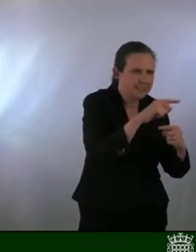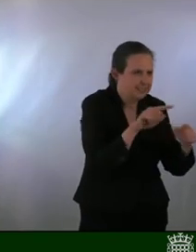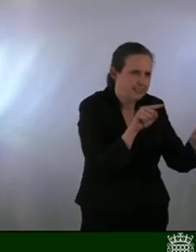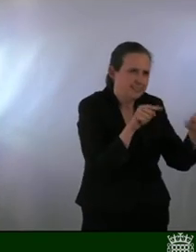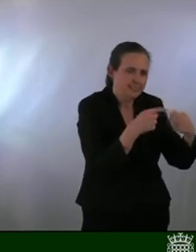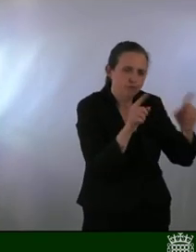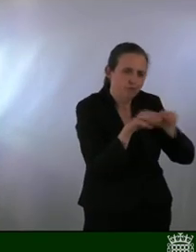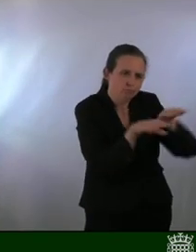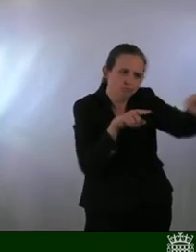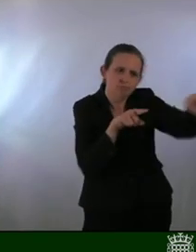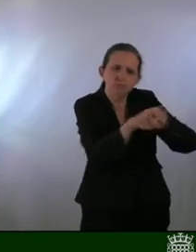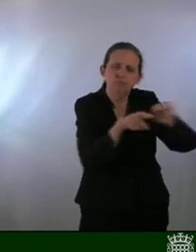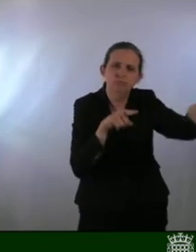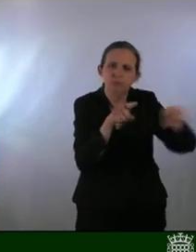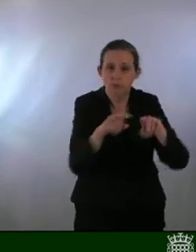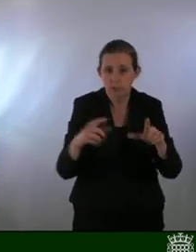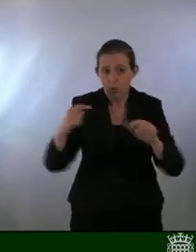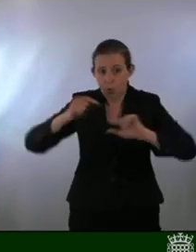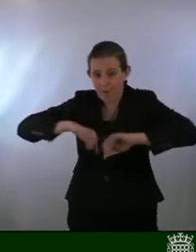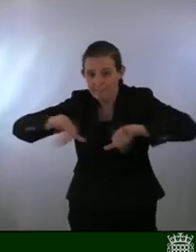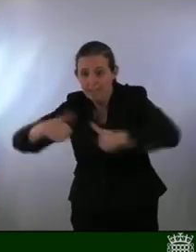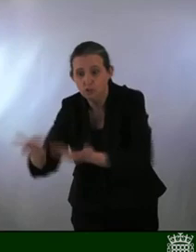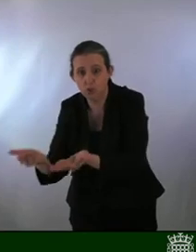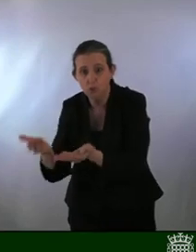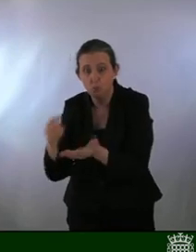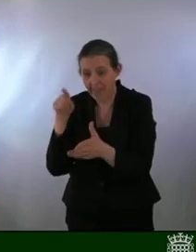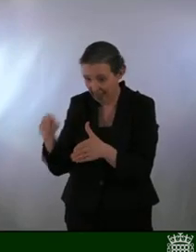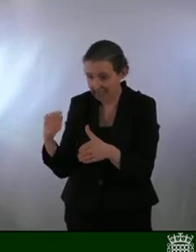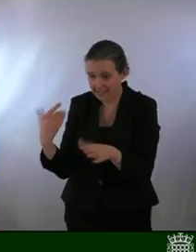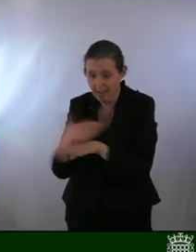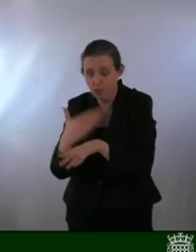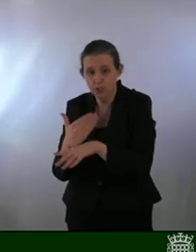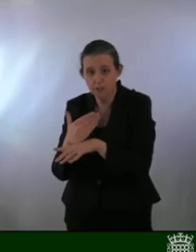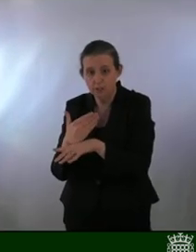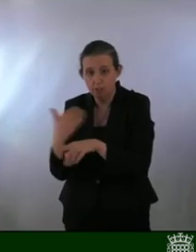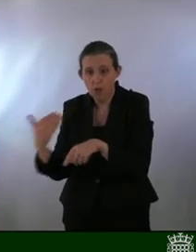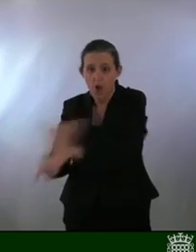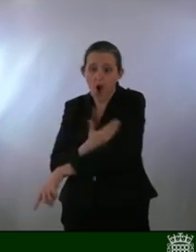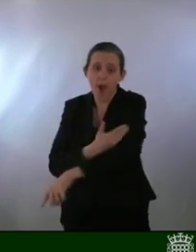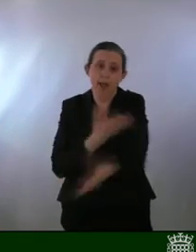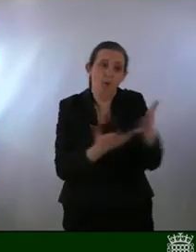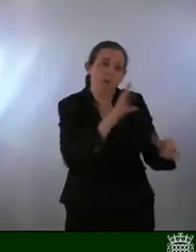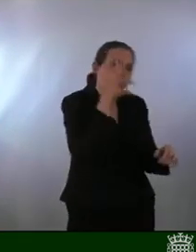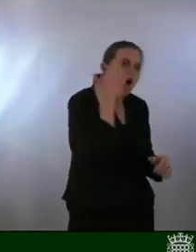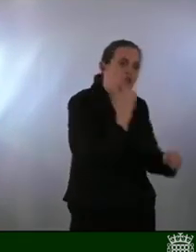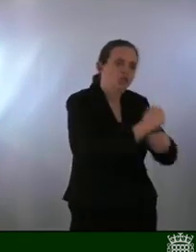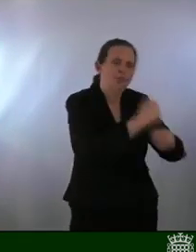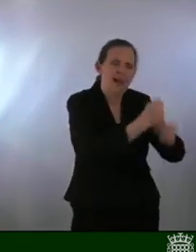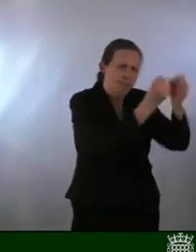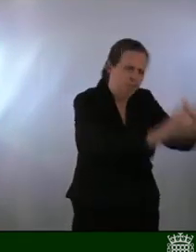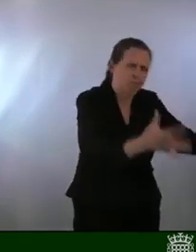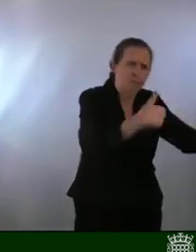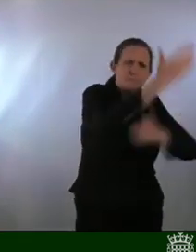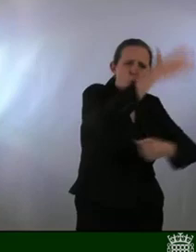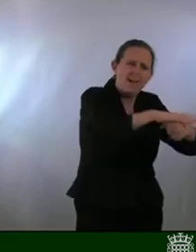curve. So, for instance, we have introduced measures like these earlier on the curve than similar countries like France and Germany. Bradley. Thank you very much, Mr.